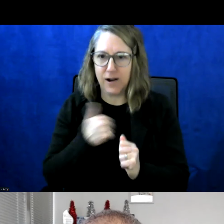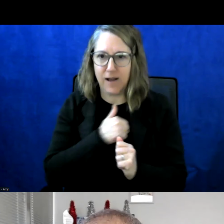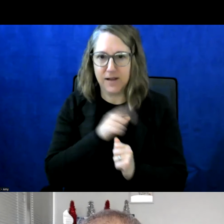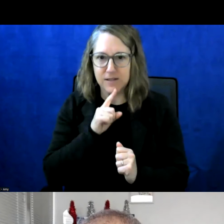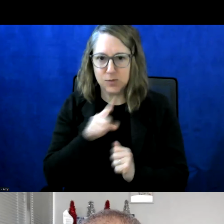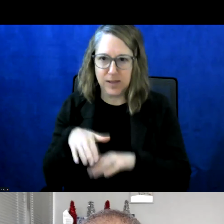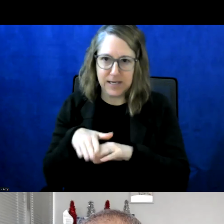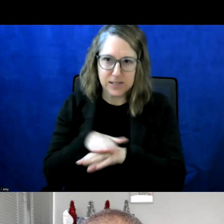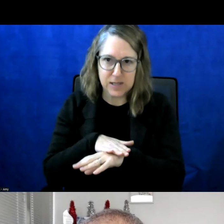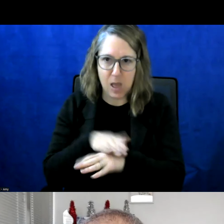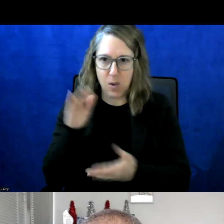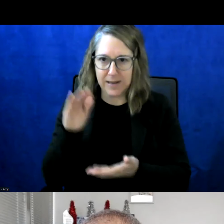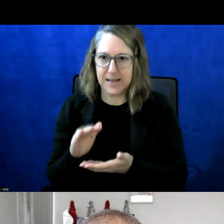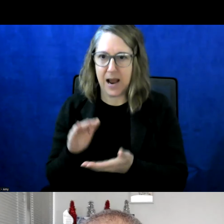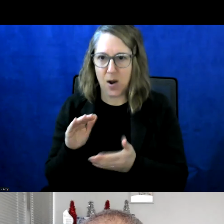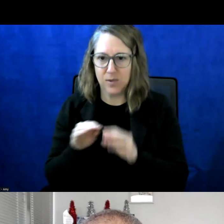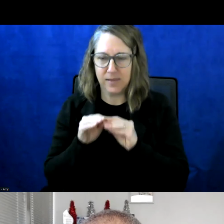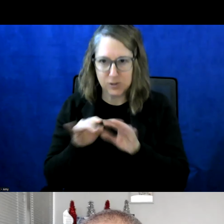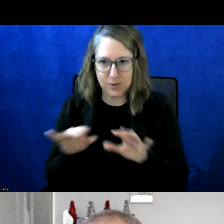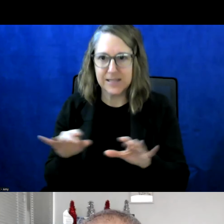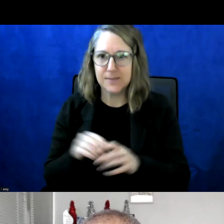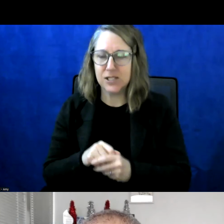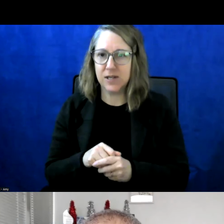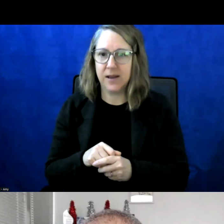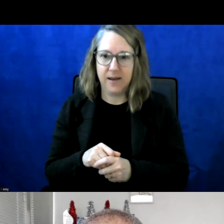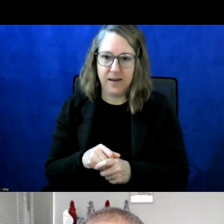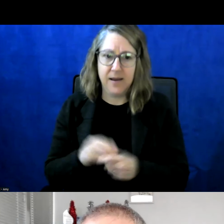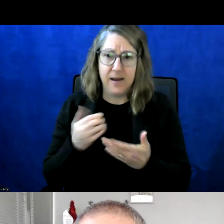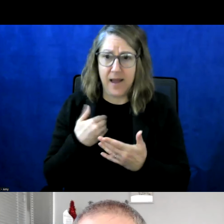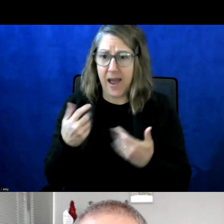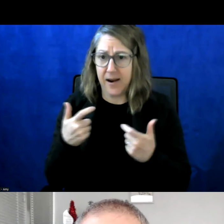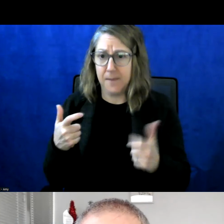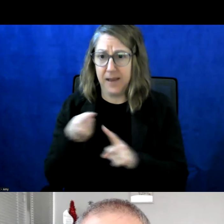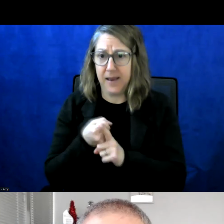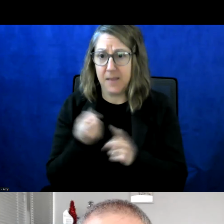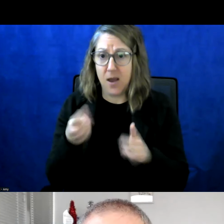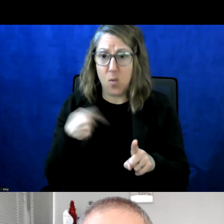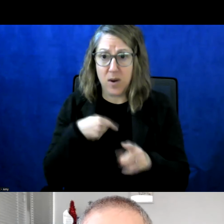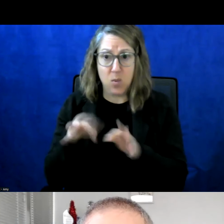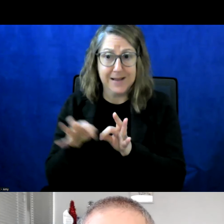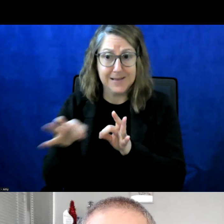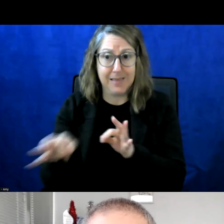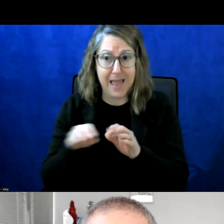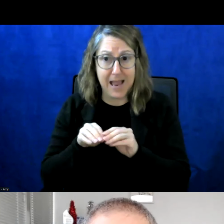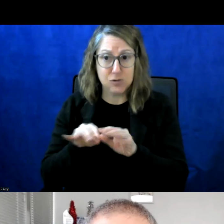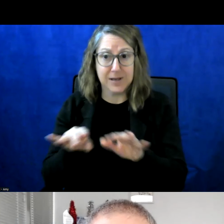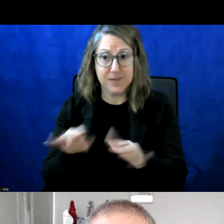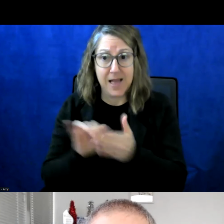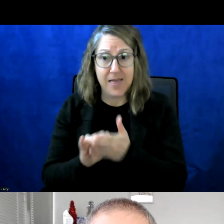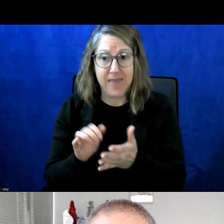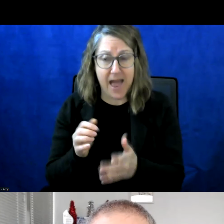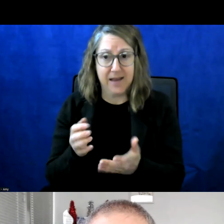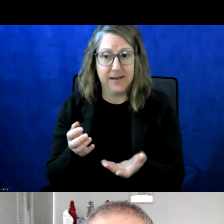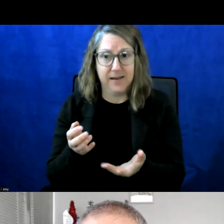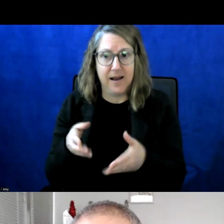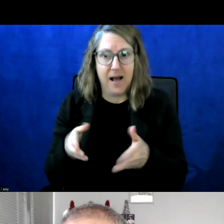down transmission, and it had a big impact because when we delayed transmission, that bought us time